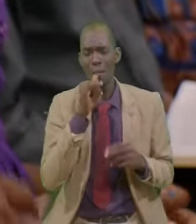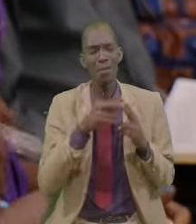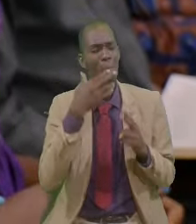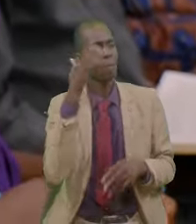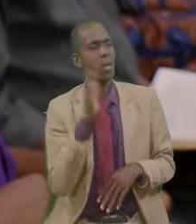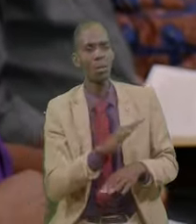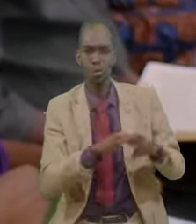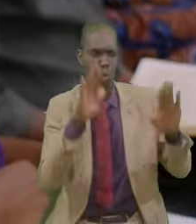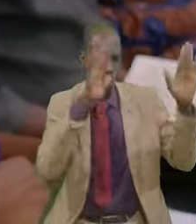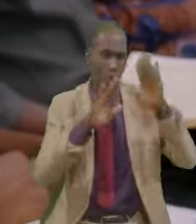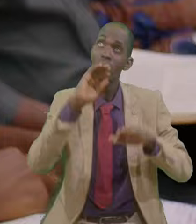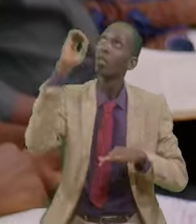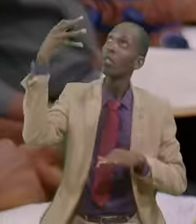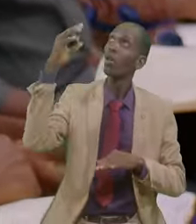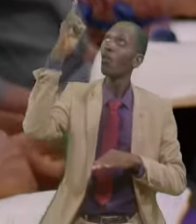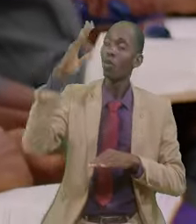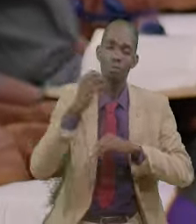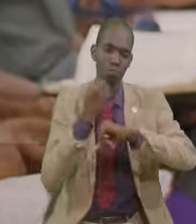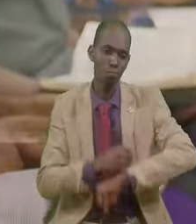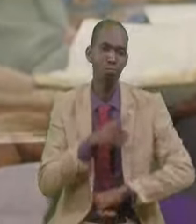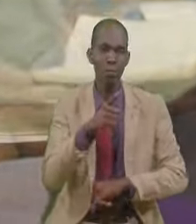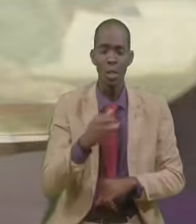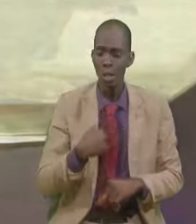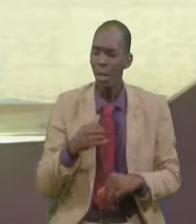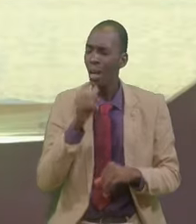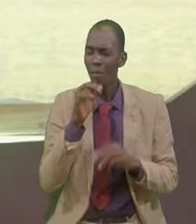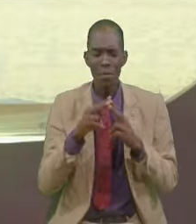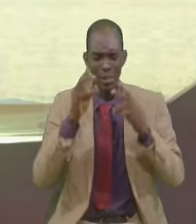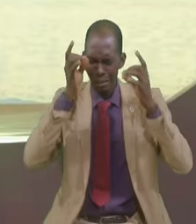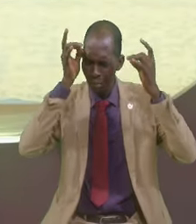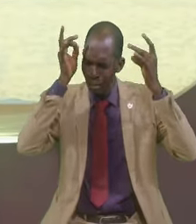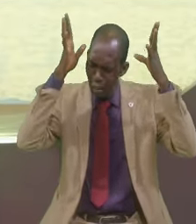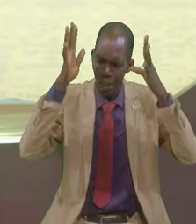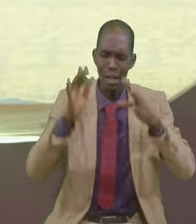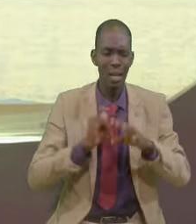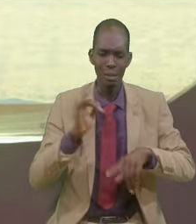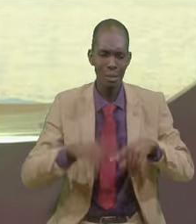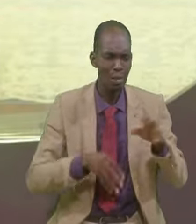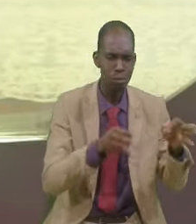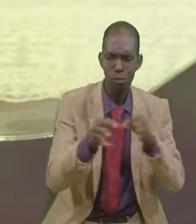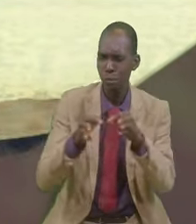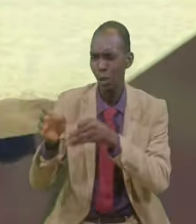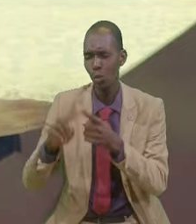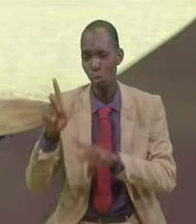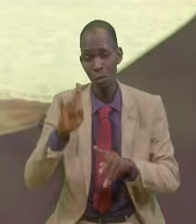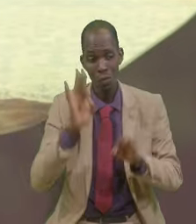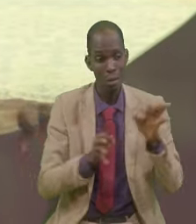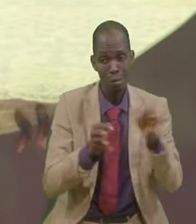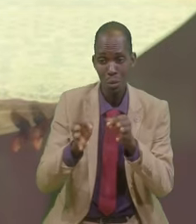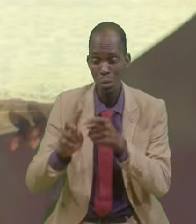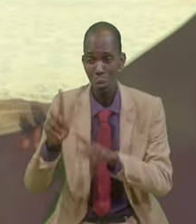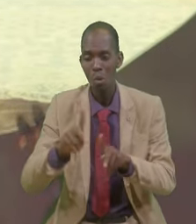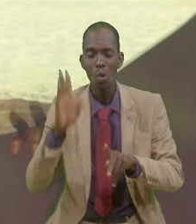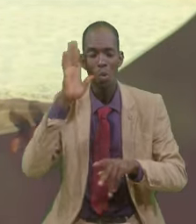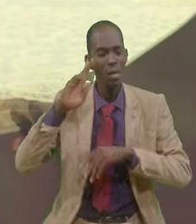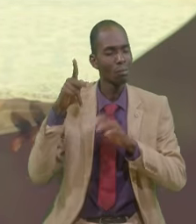covers you. I have done something I cannot even tell people, because if I tell them, they will stone me to death. The grace